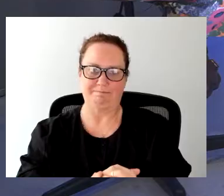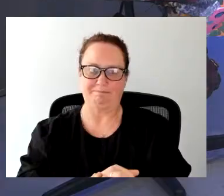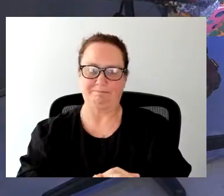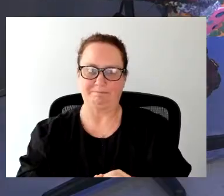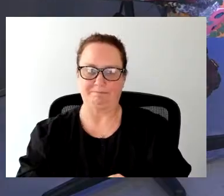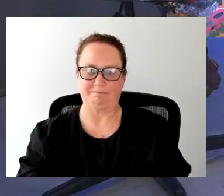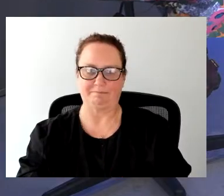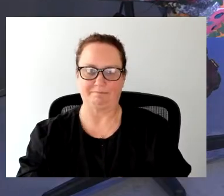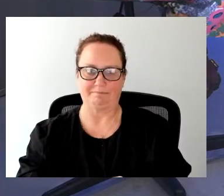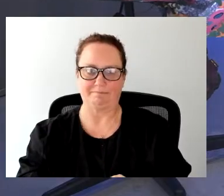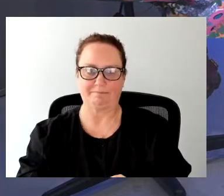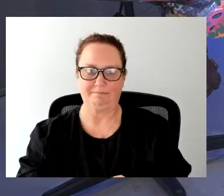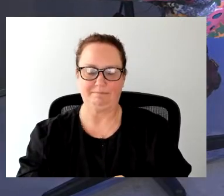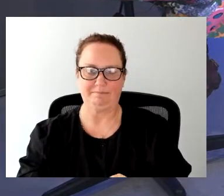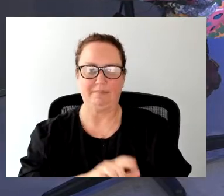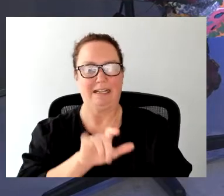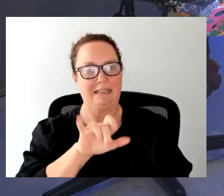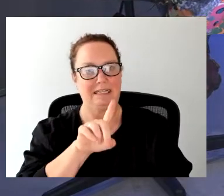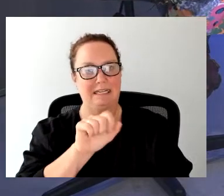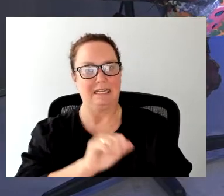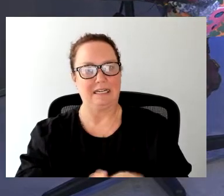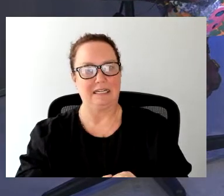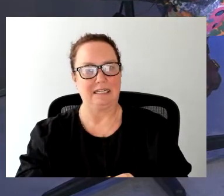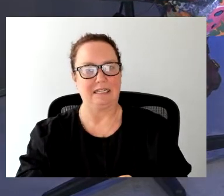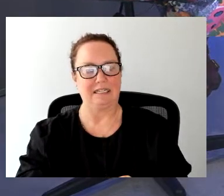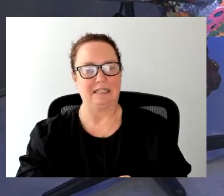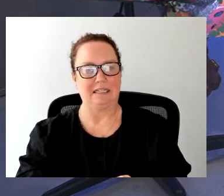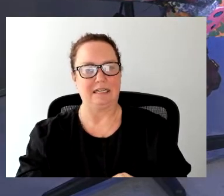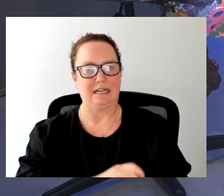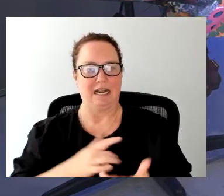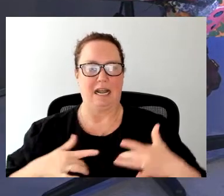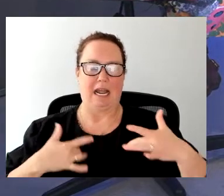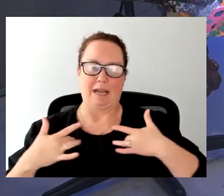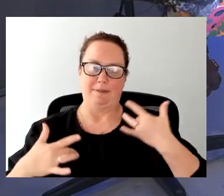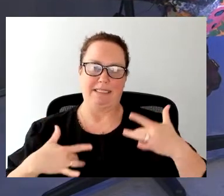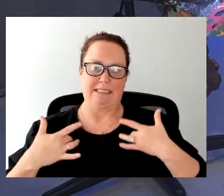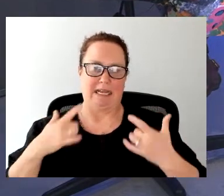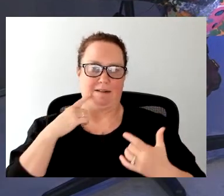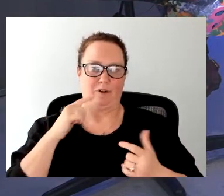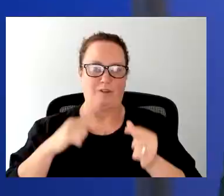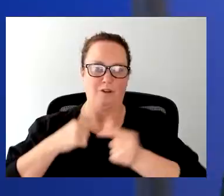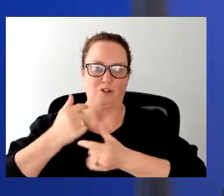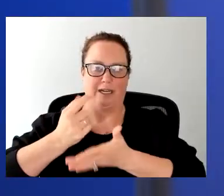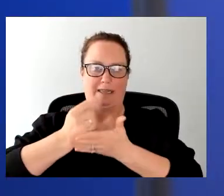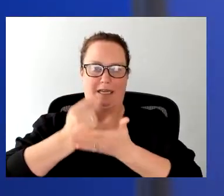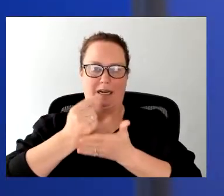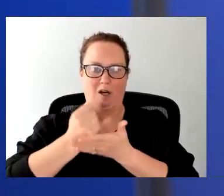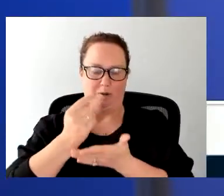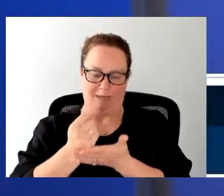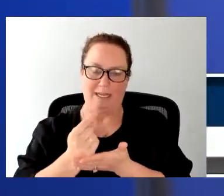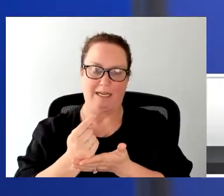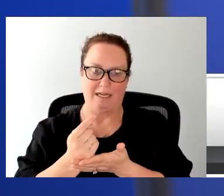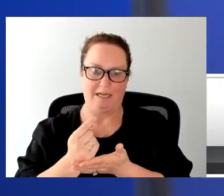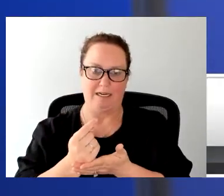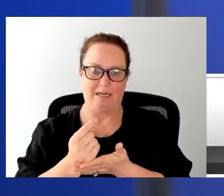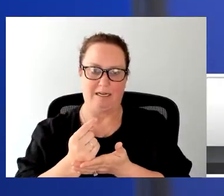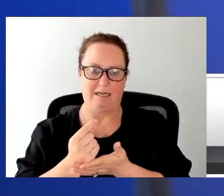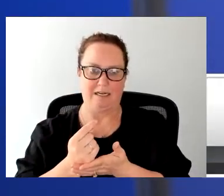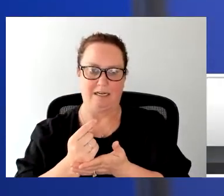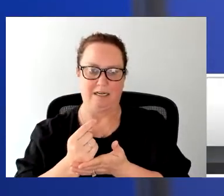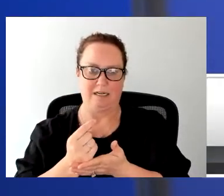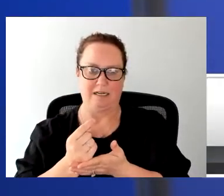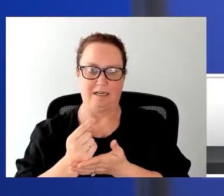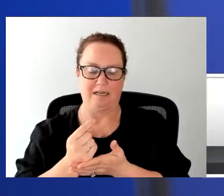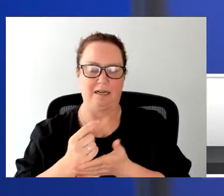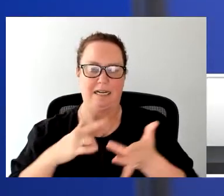Amen. Linda? I am super excited for the gene therapy and super